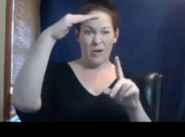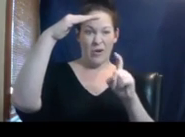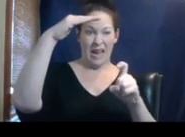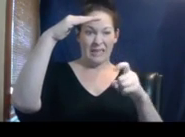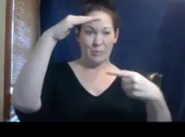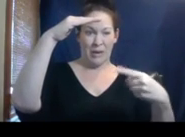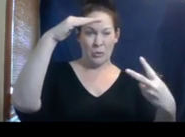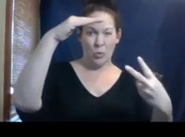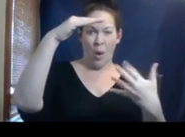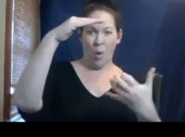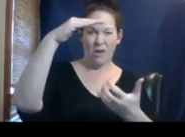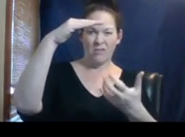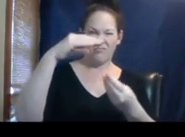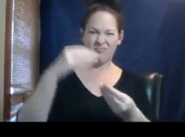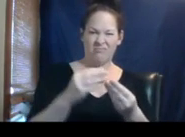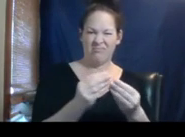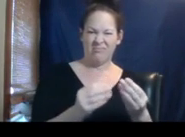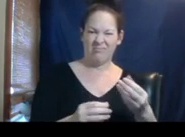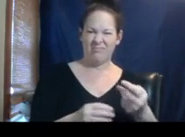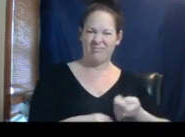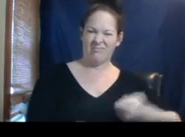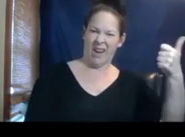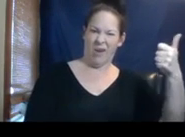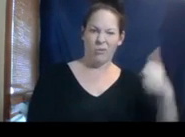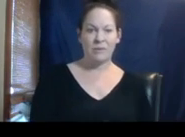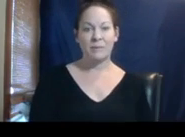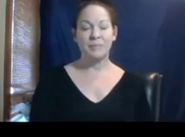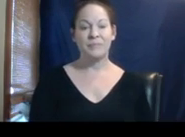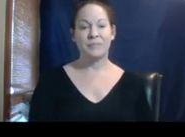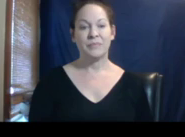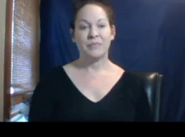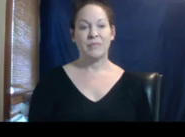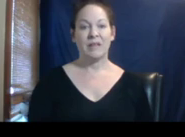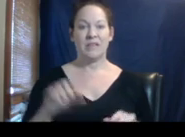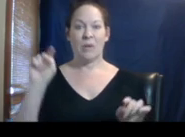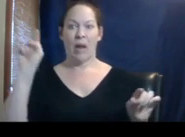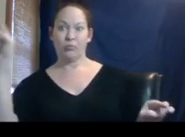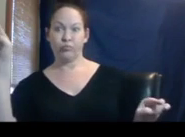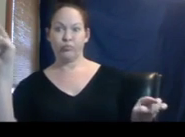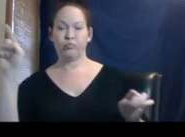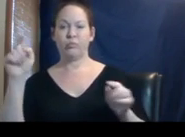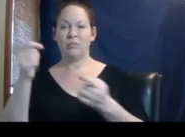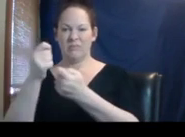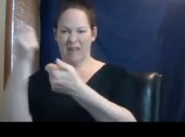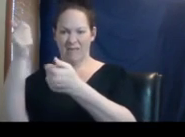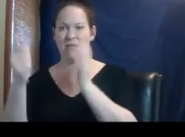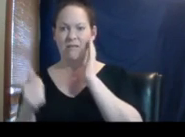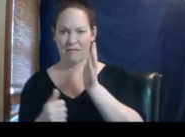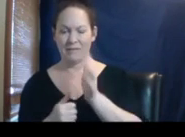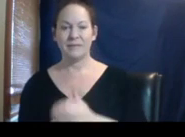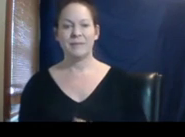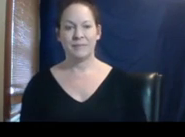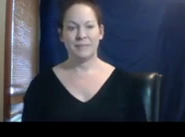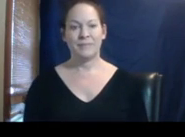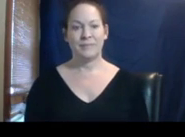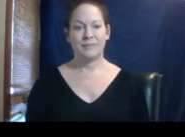I multiply the left-hand side by the denominator, it'll cancel, and I multiply the right-hand side by the denominator, I get